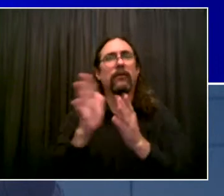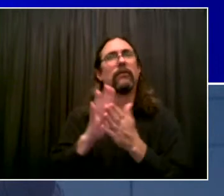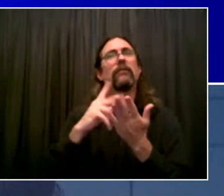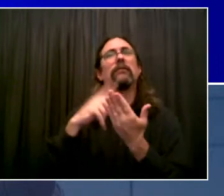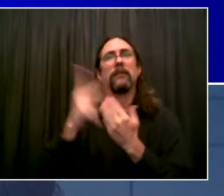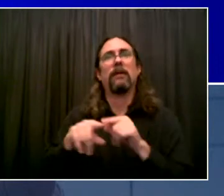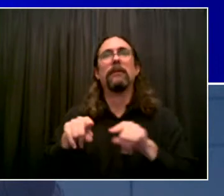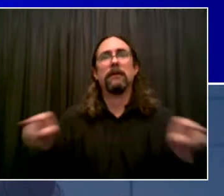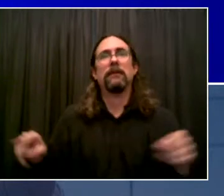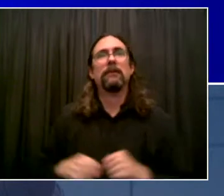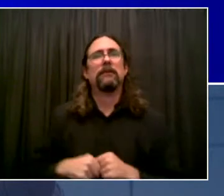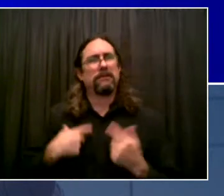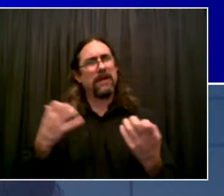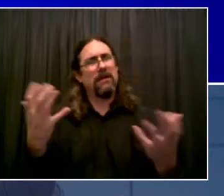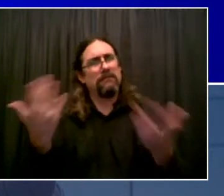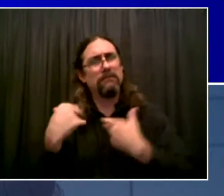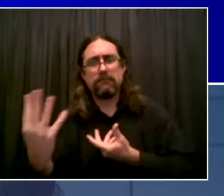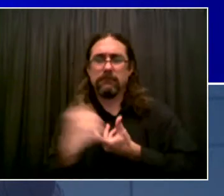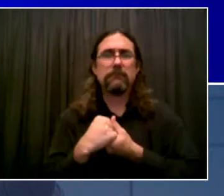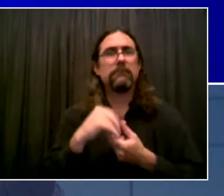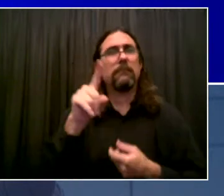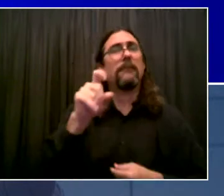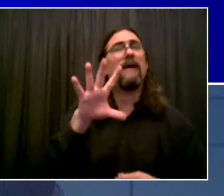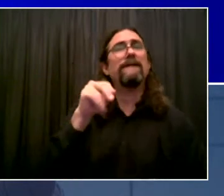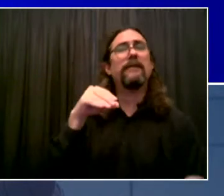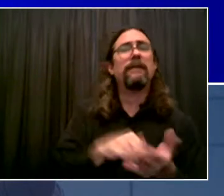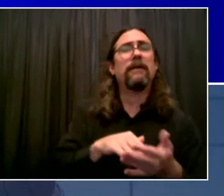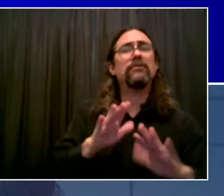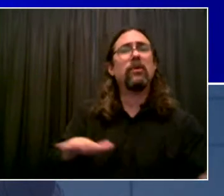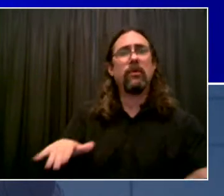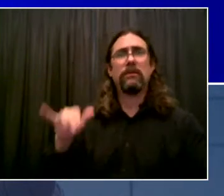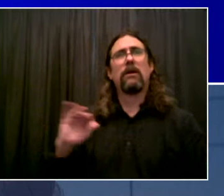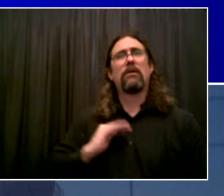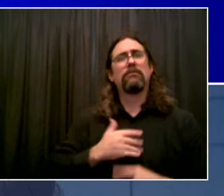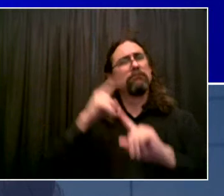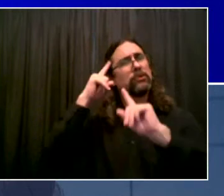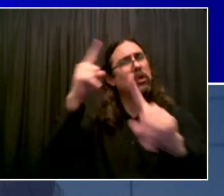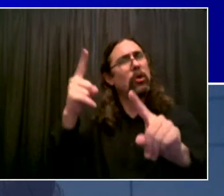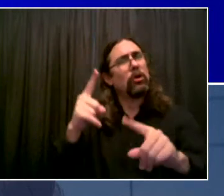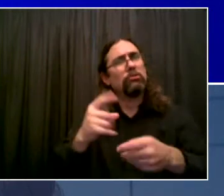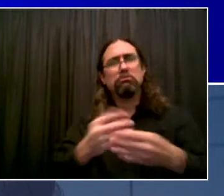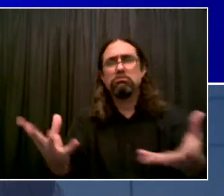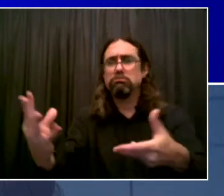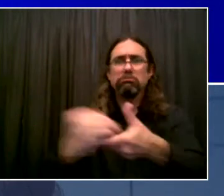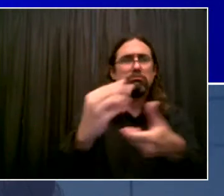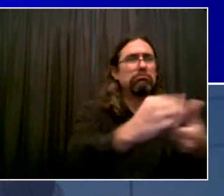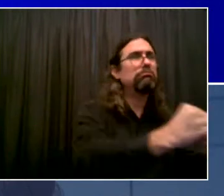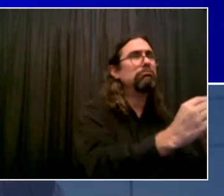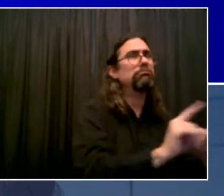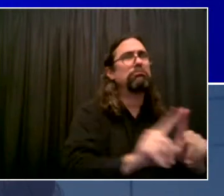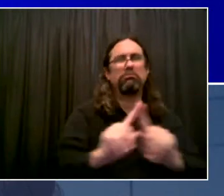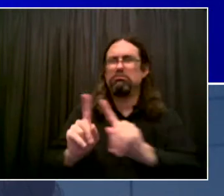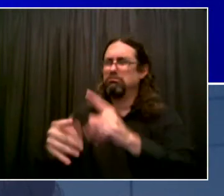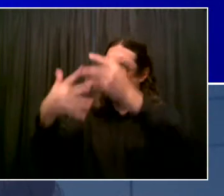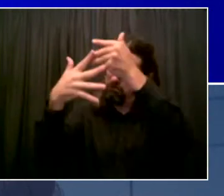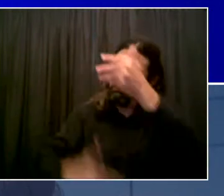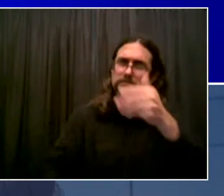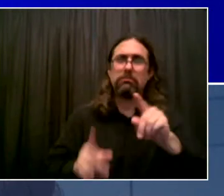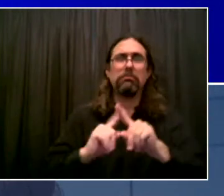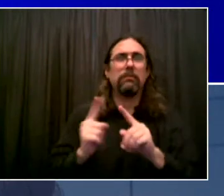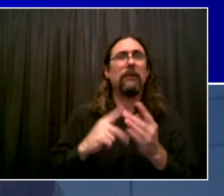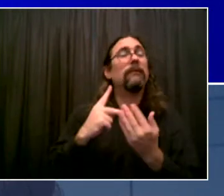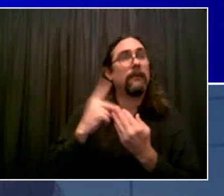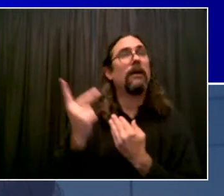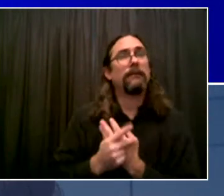year with those extended hours. And our after-school programs are amazing because they involve academic enrichment in addition to arts,